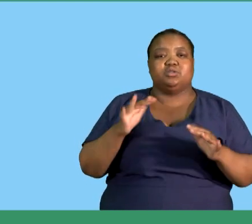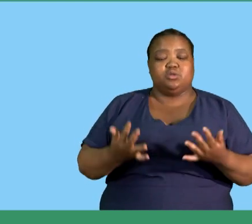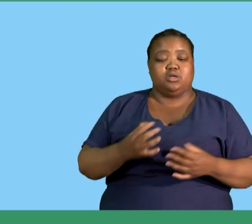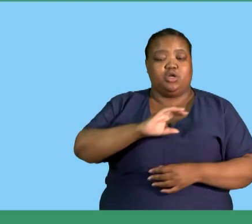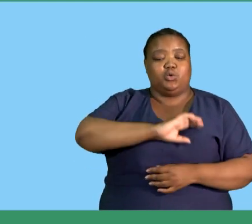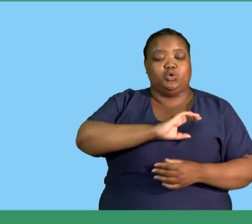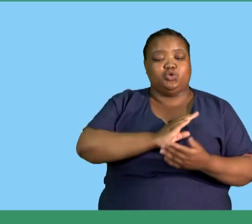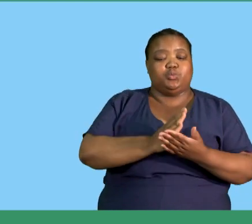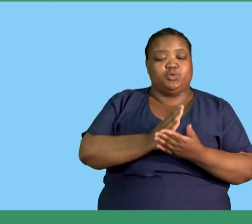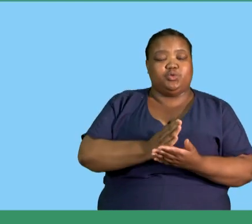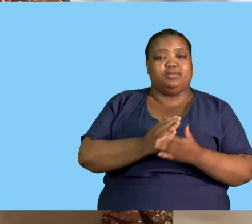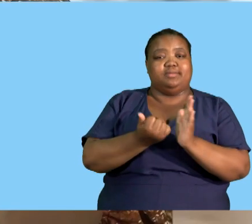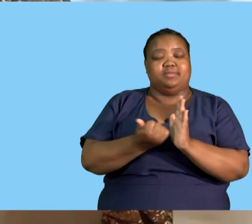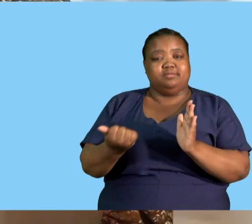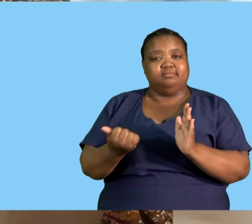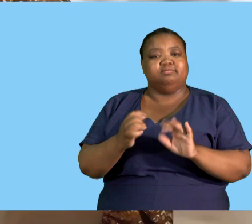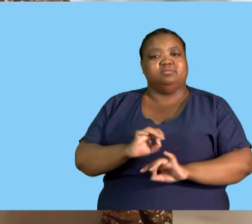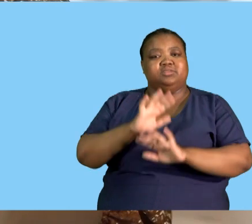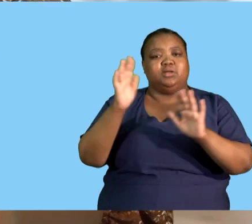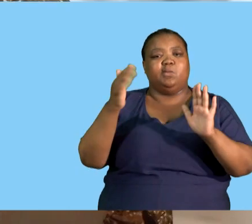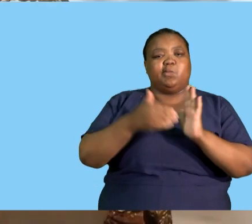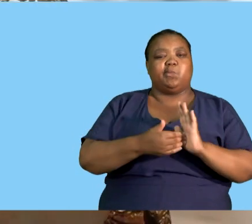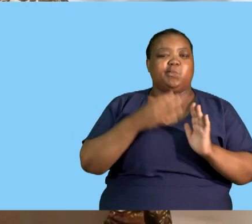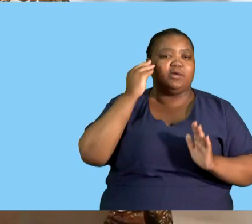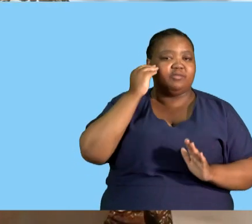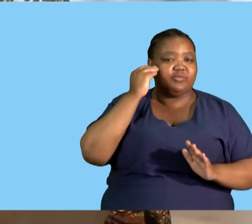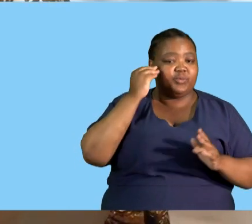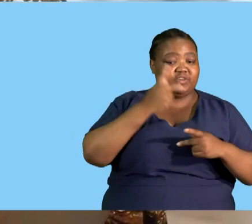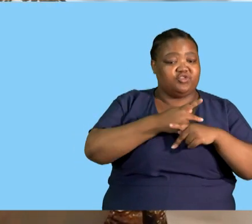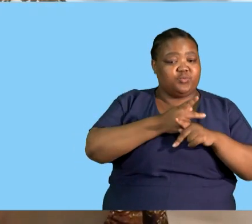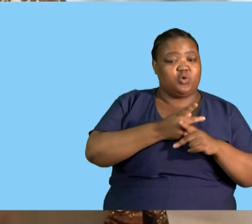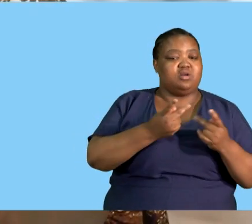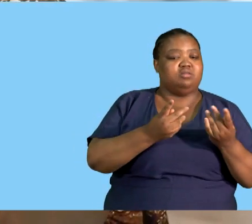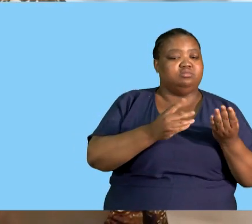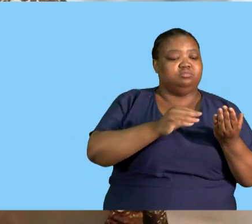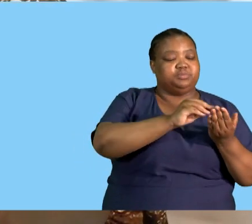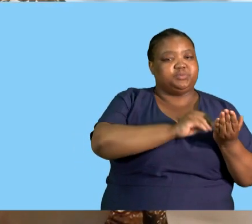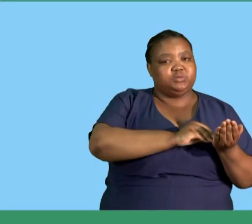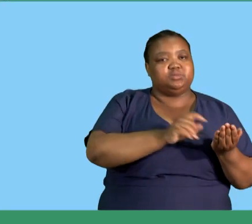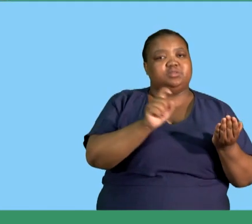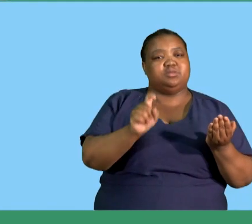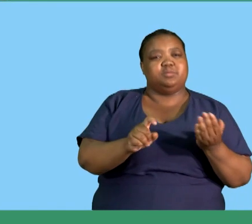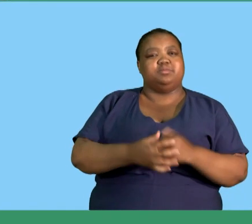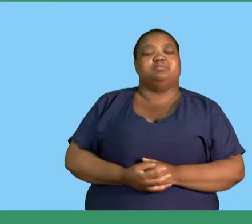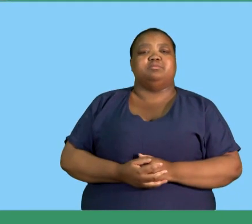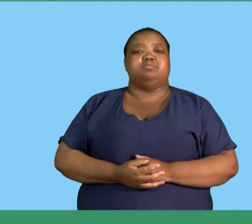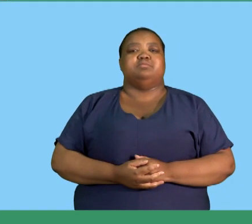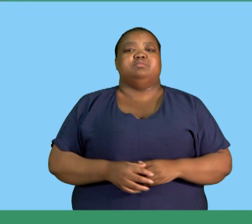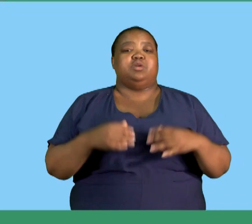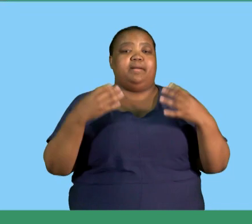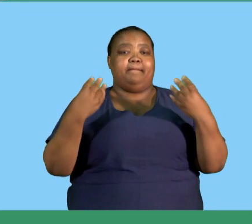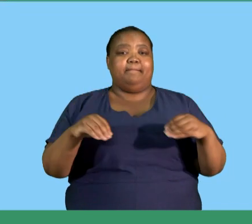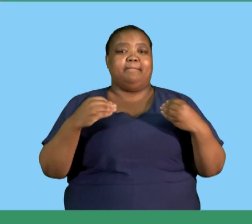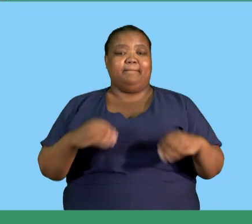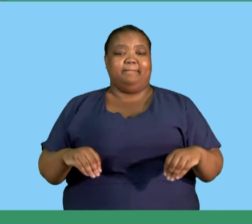Even the Consumer Protection Act states clearly that there should be information on the product. Right, measures to dispose